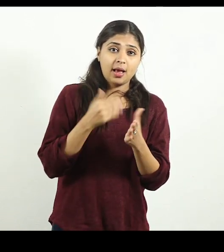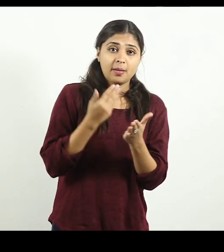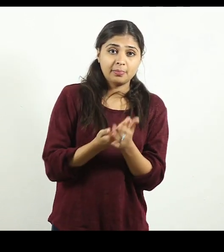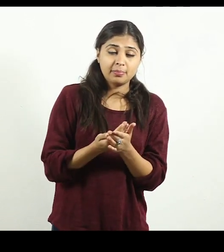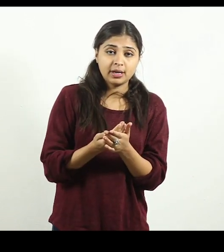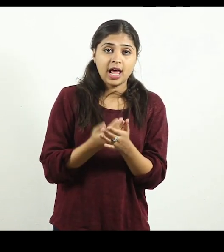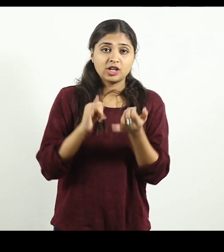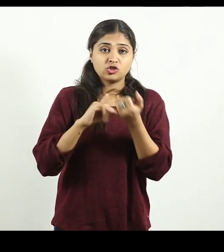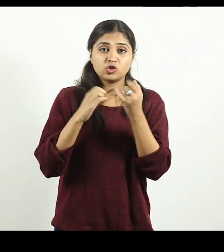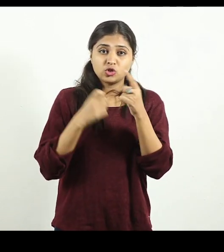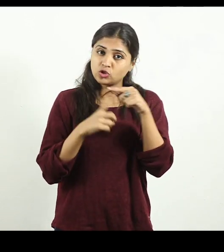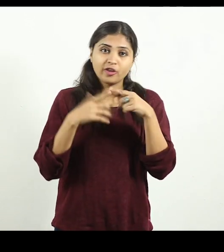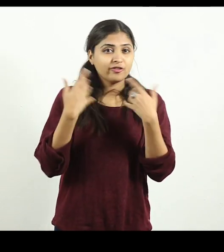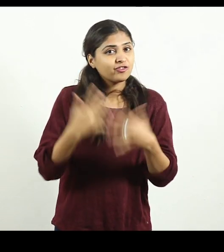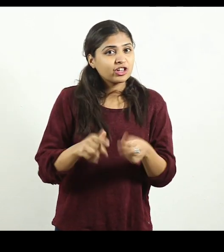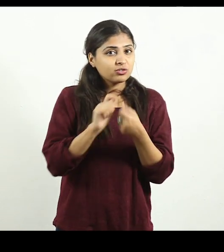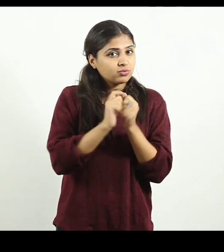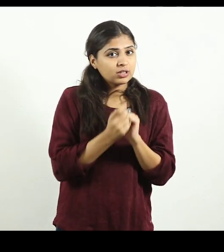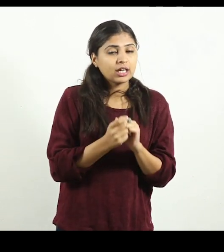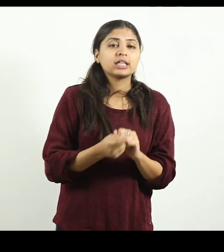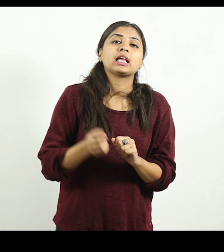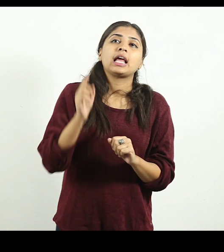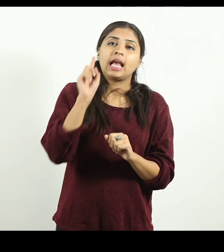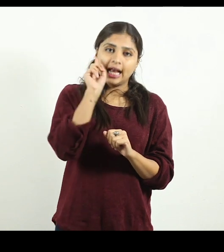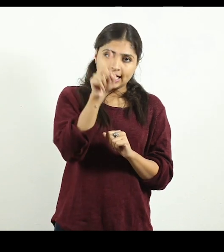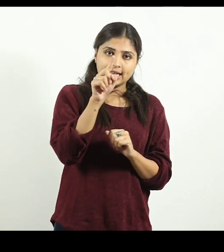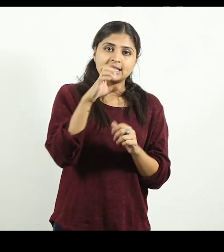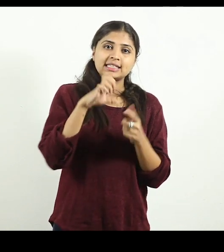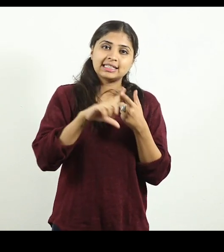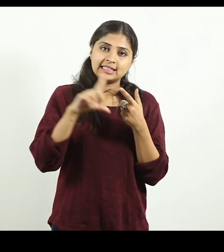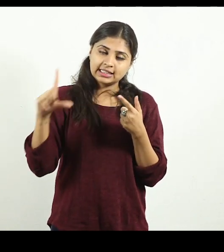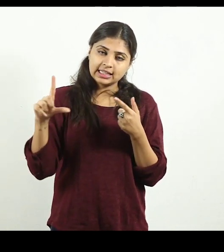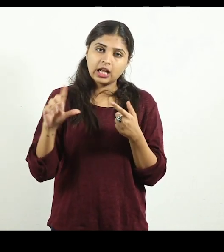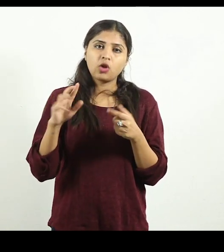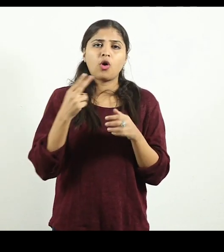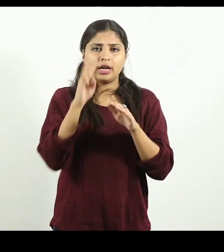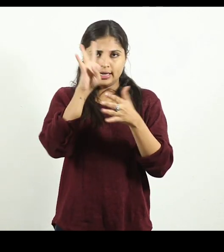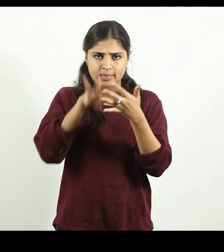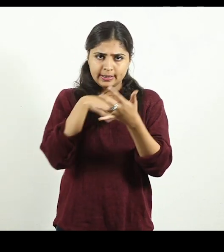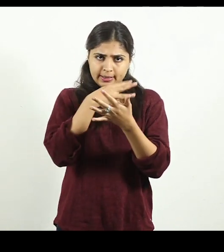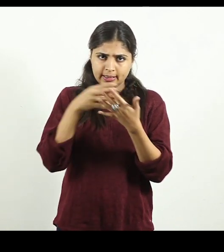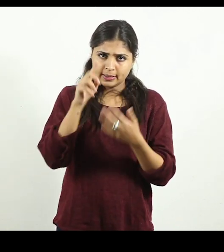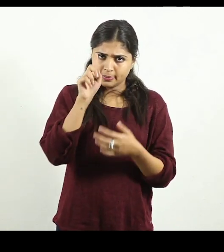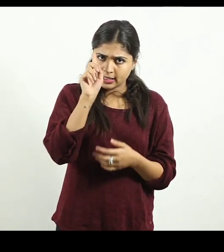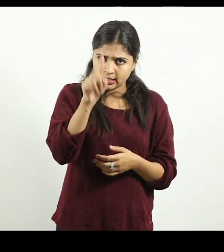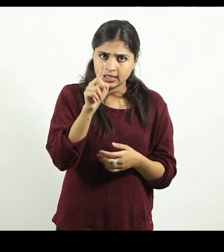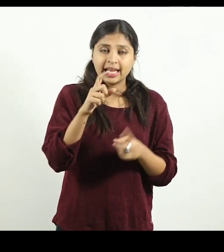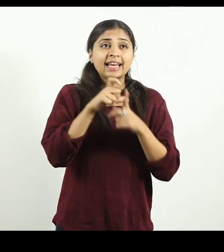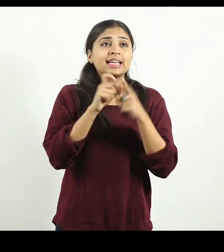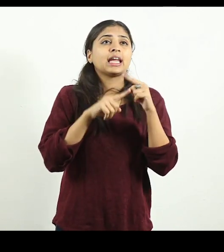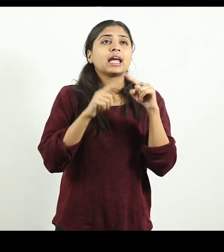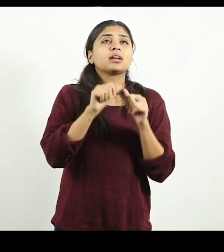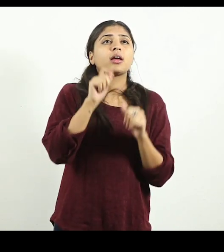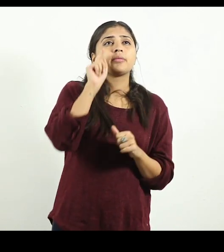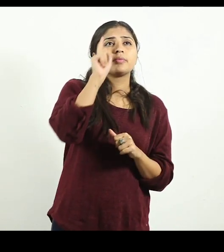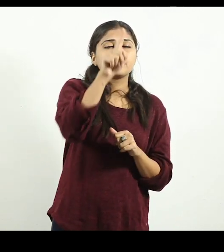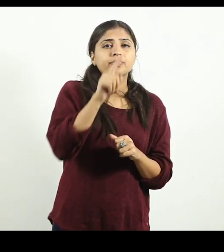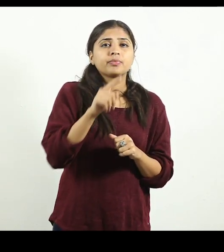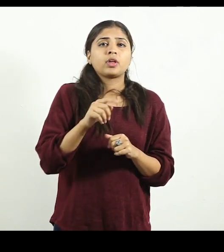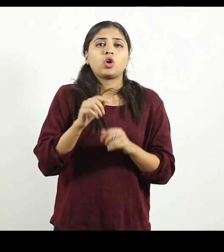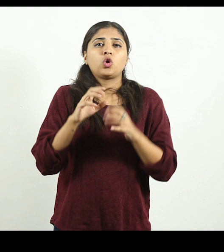a cell in the range or table and then on the Data tab in the Sort and Filter group, click Reapply.